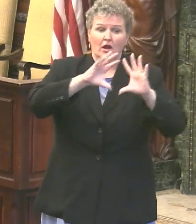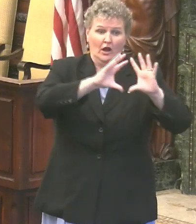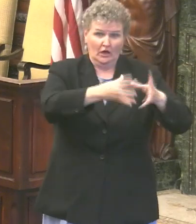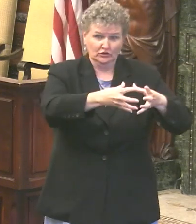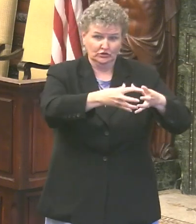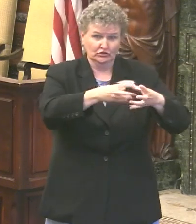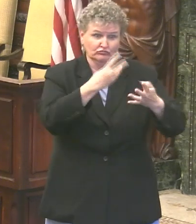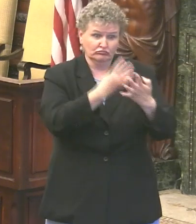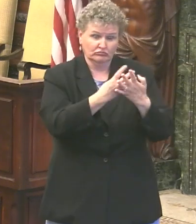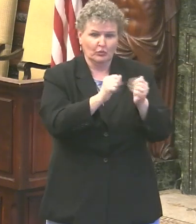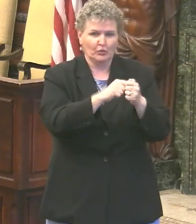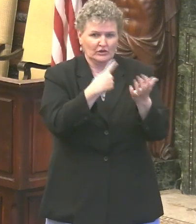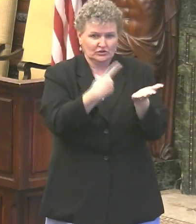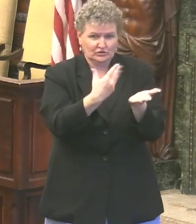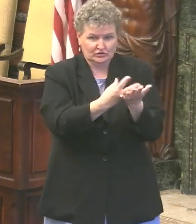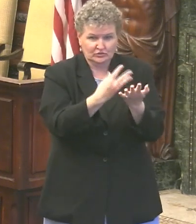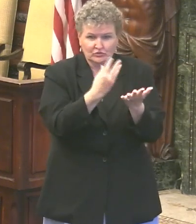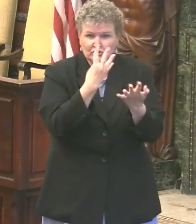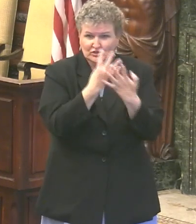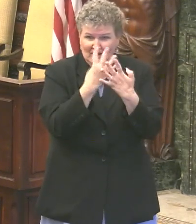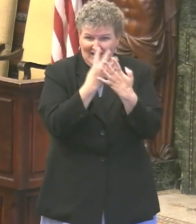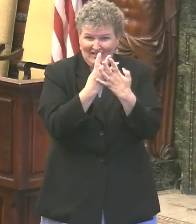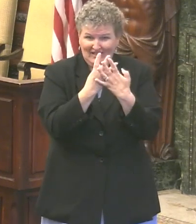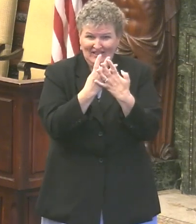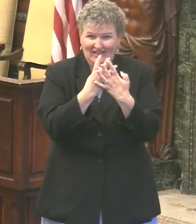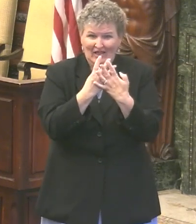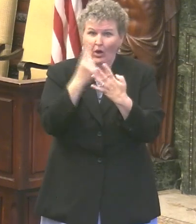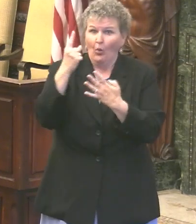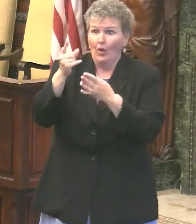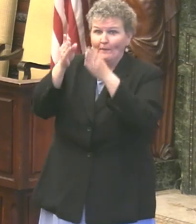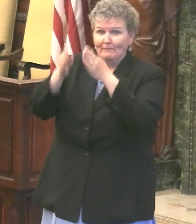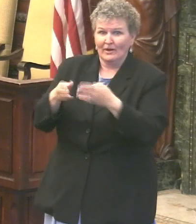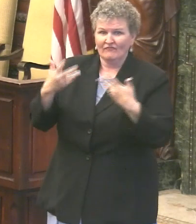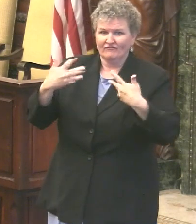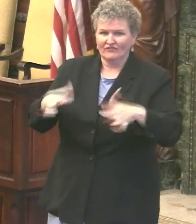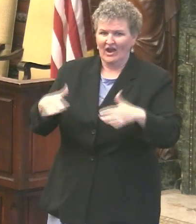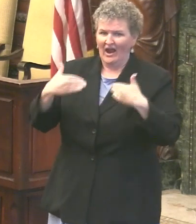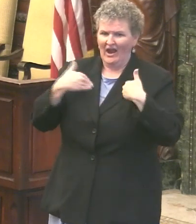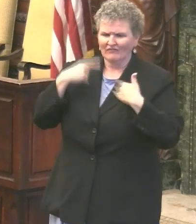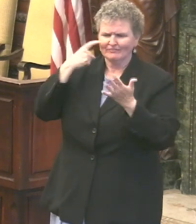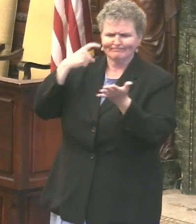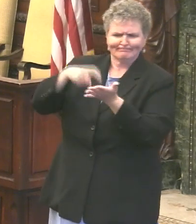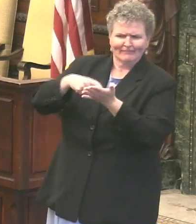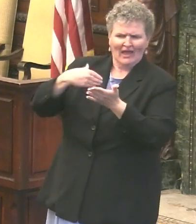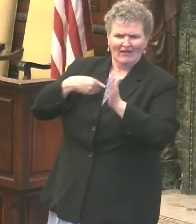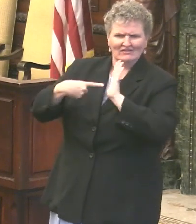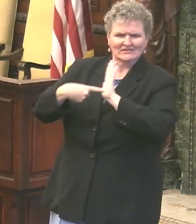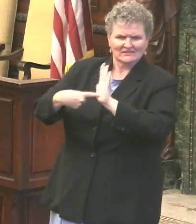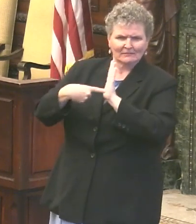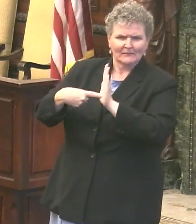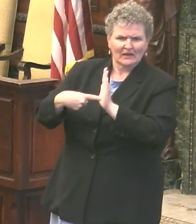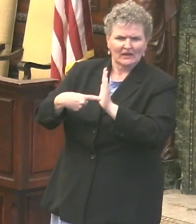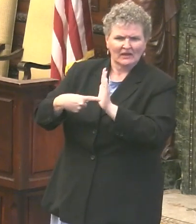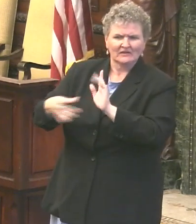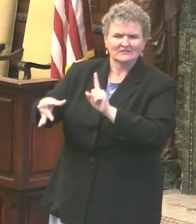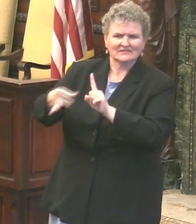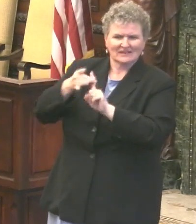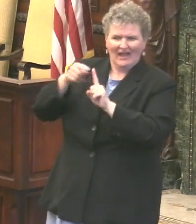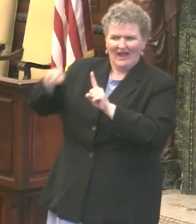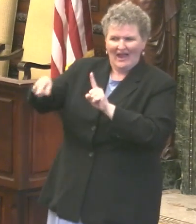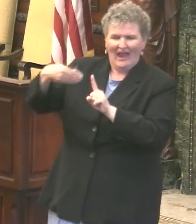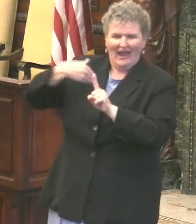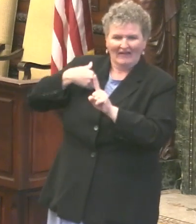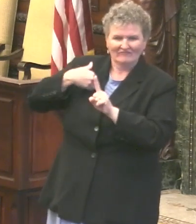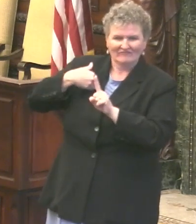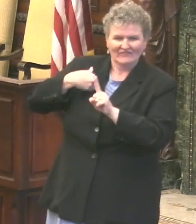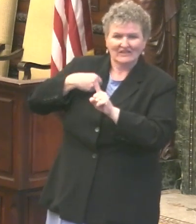jail. Last week I reported that there was one inmate who had questionable symptoms who was tested positive, and that they tested then 64 inmates in that